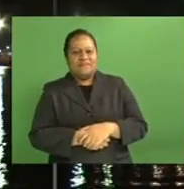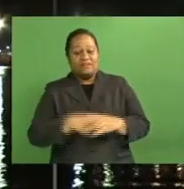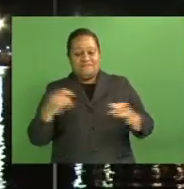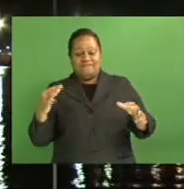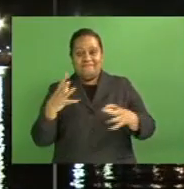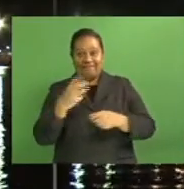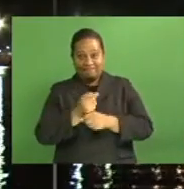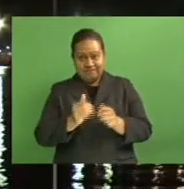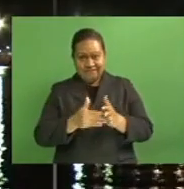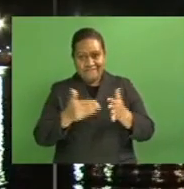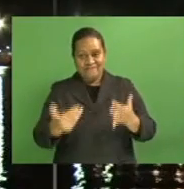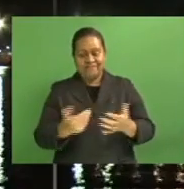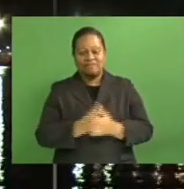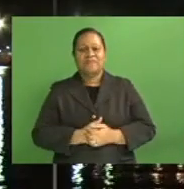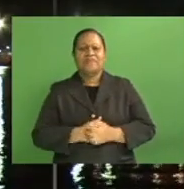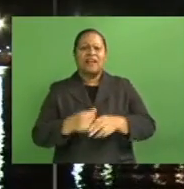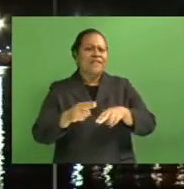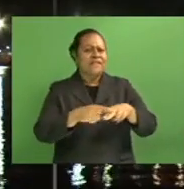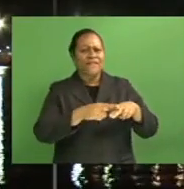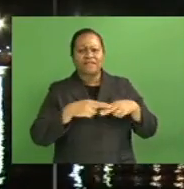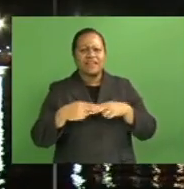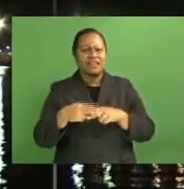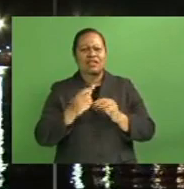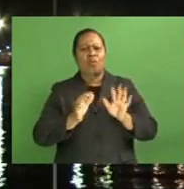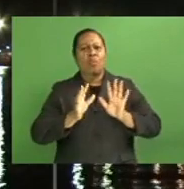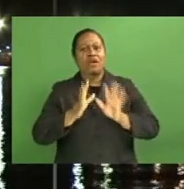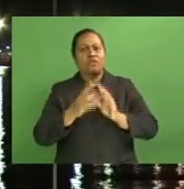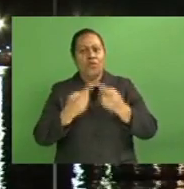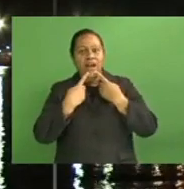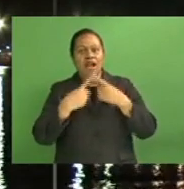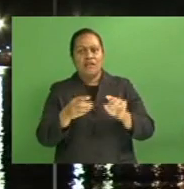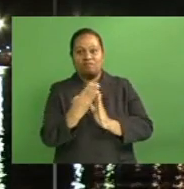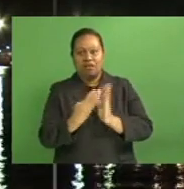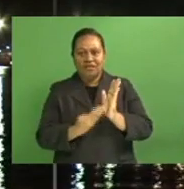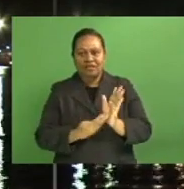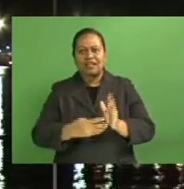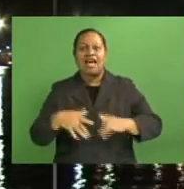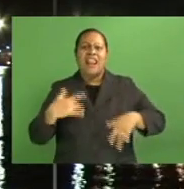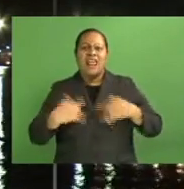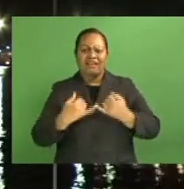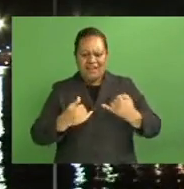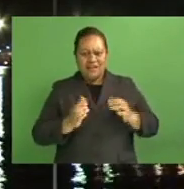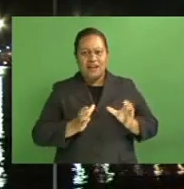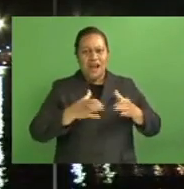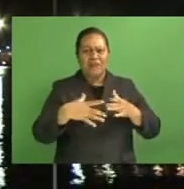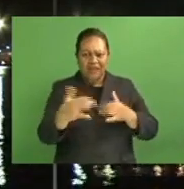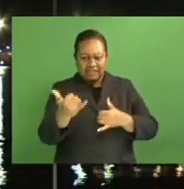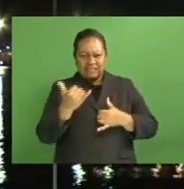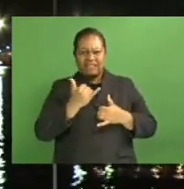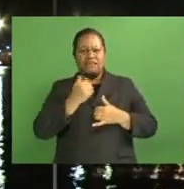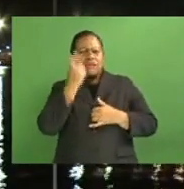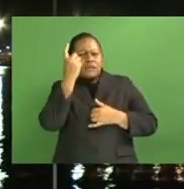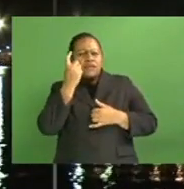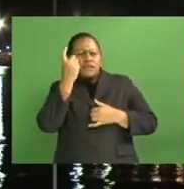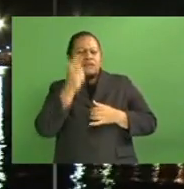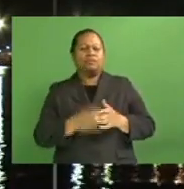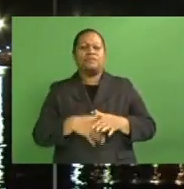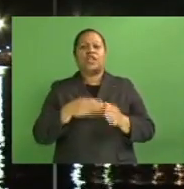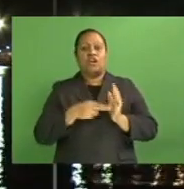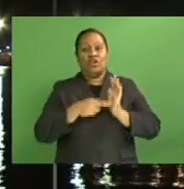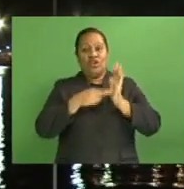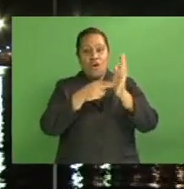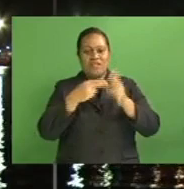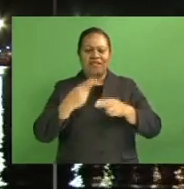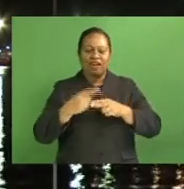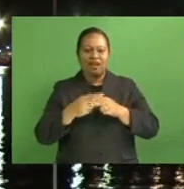Recapping the main stories for tonight, Fiji waits for budget announcement. Lifeline continues to receive concerns and North sugar